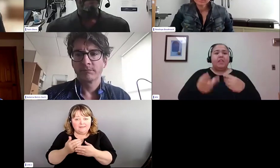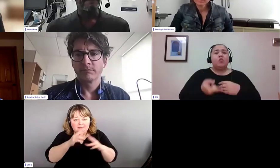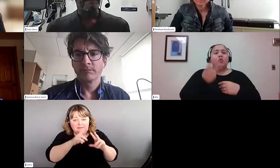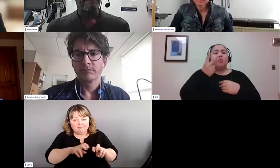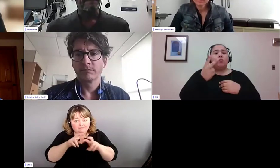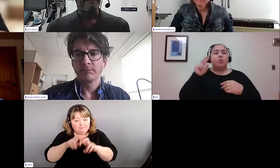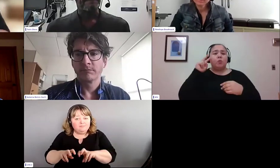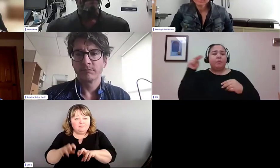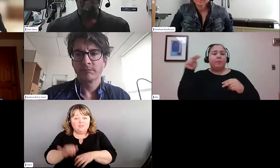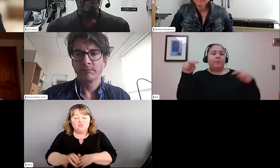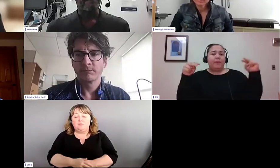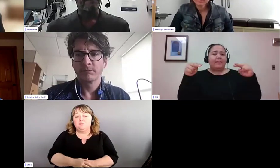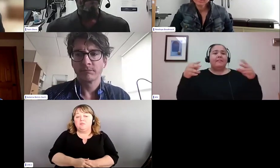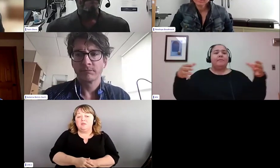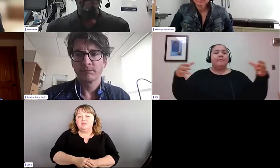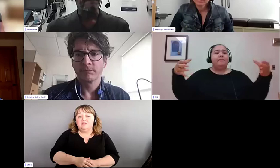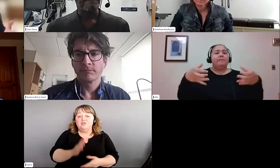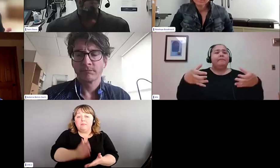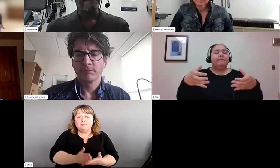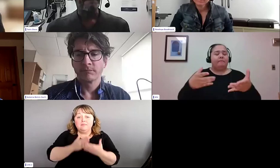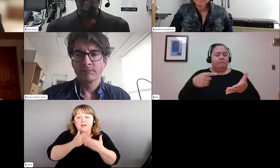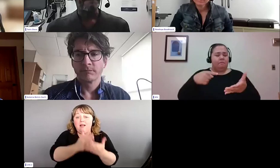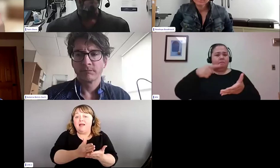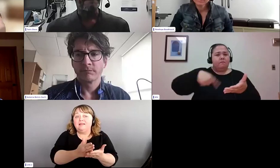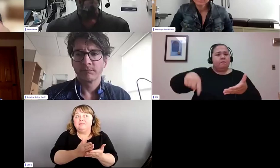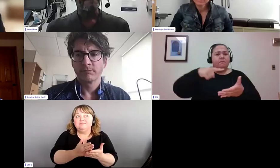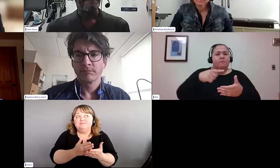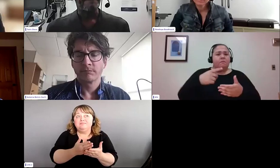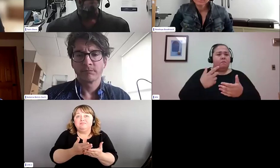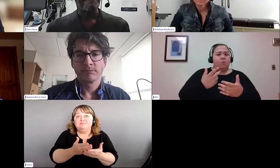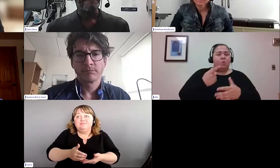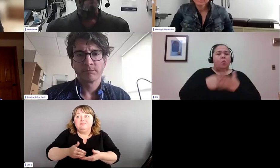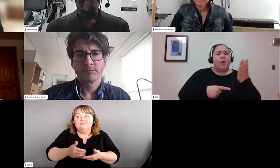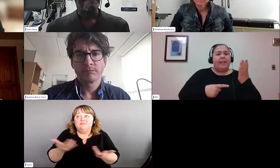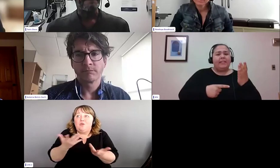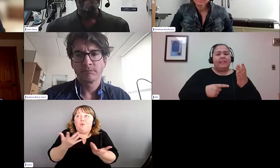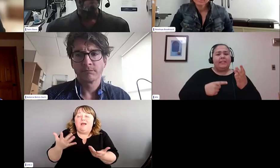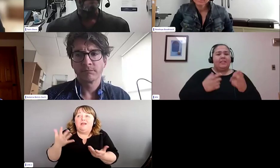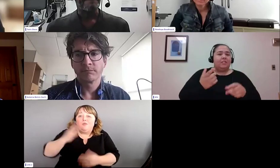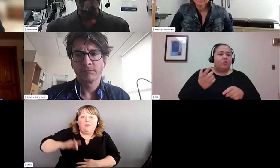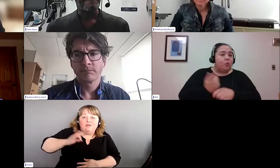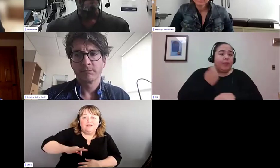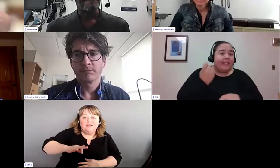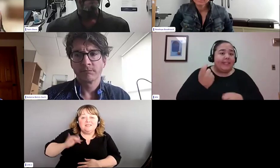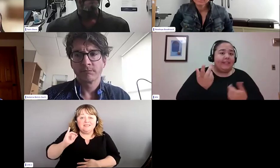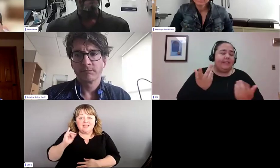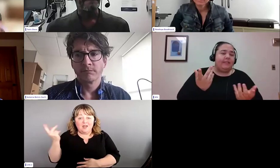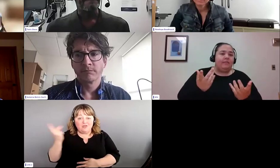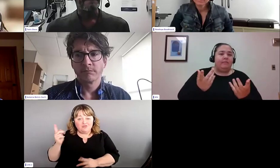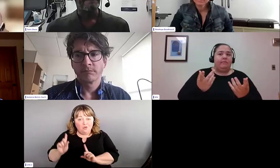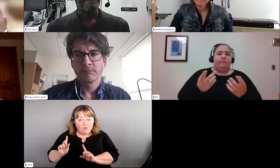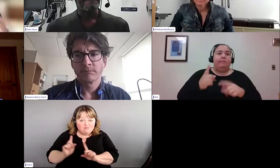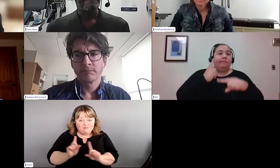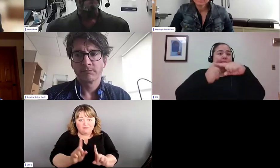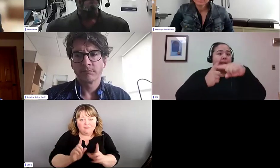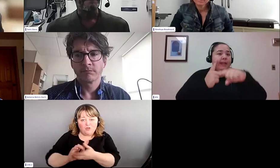perspectives? The intervention what does it win? What do you gain